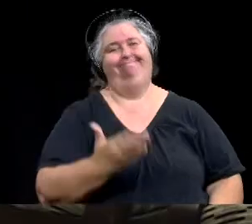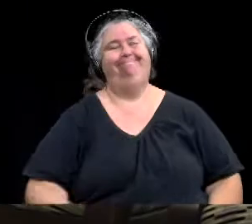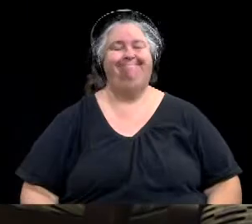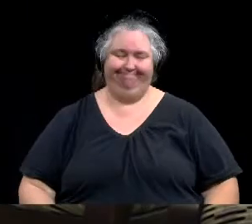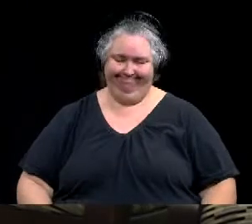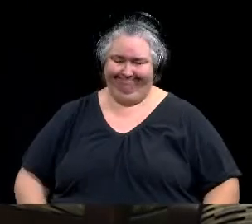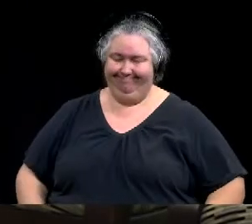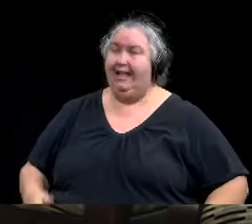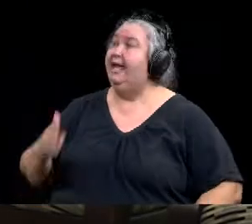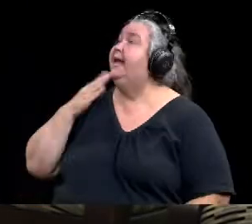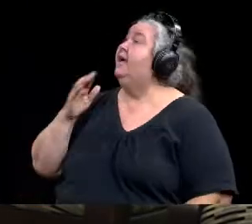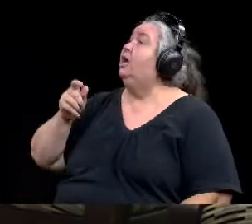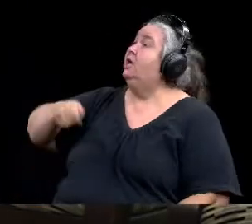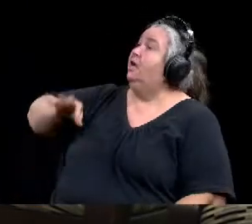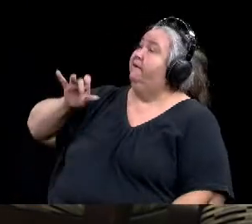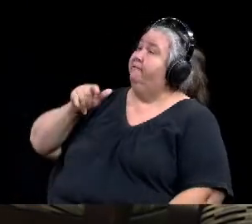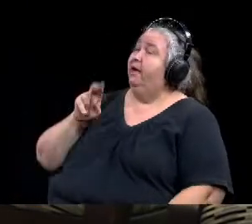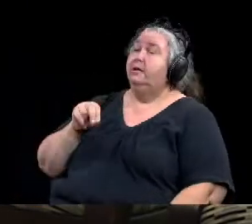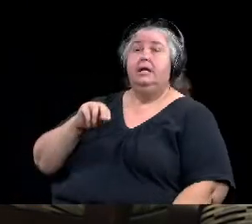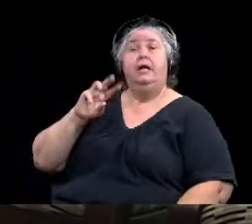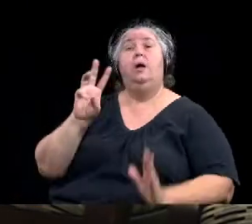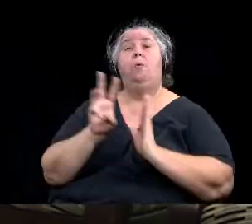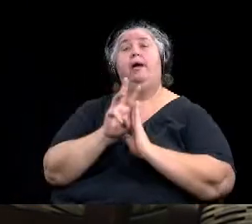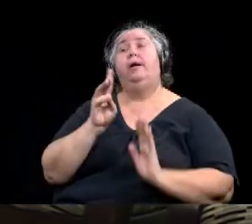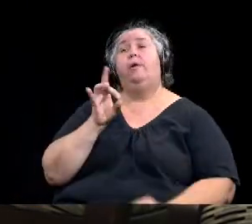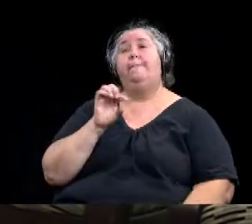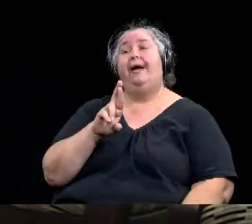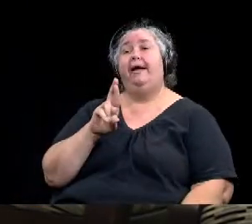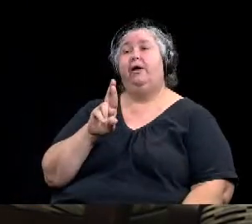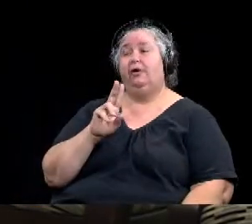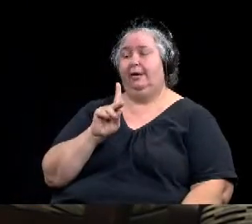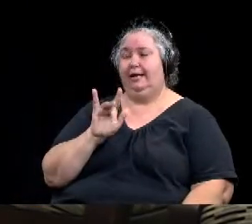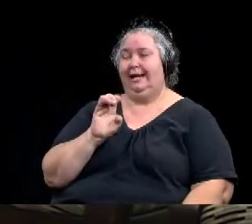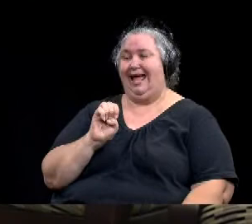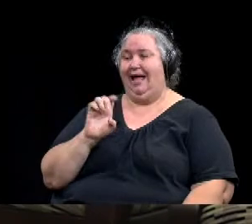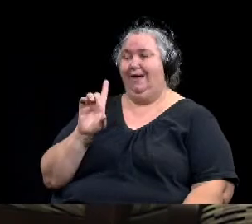Thank you, Judge Felton. Welcome, Mayor Kyle Deaver. Mayor Deaver?